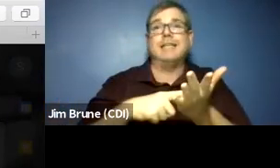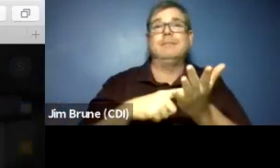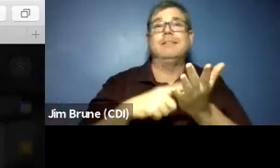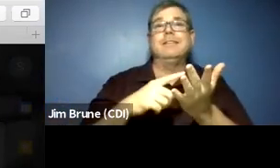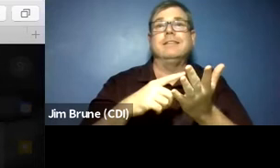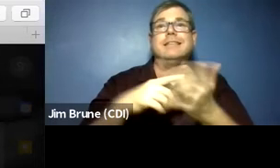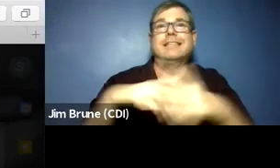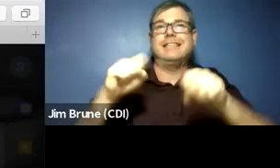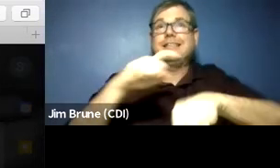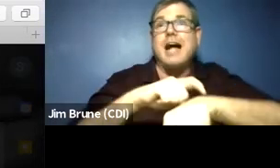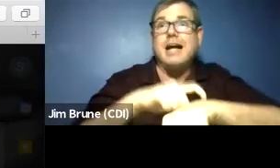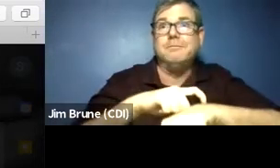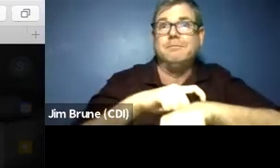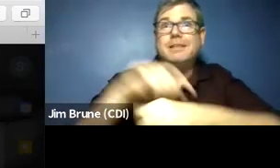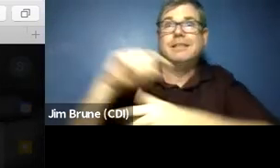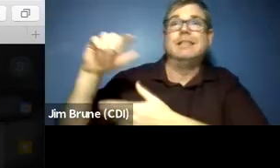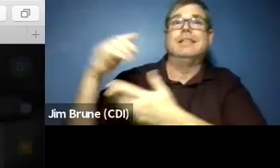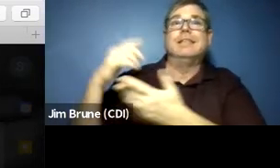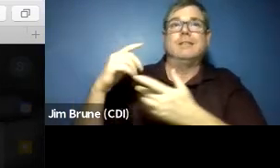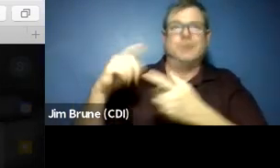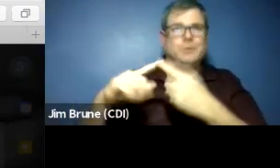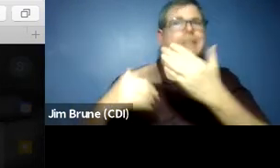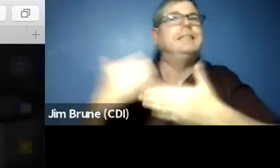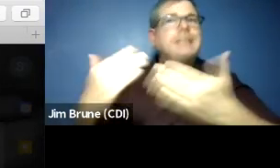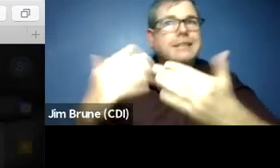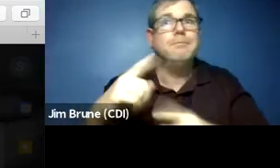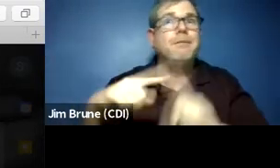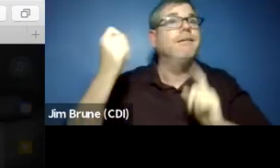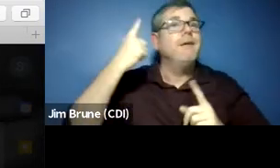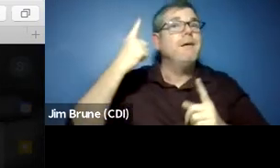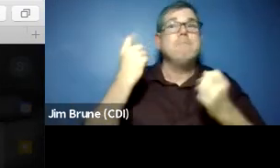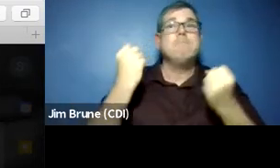the moment, many of the places, including Pamphlen Center,